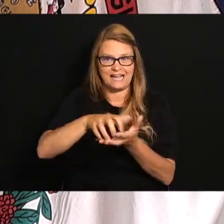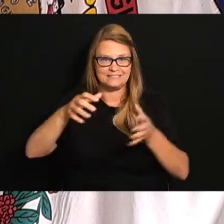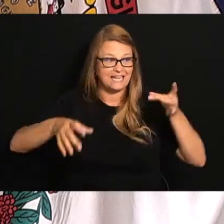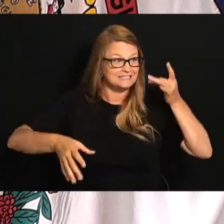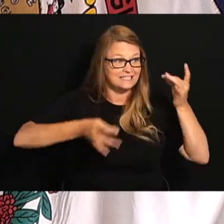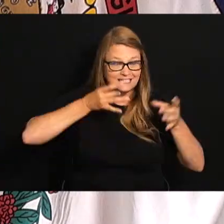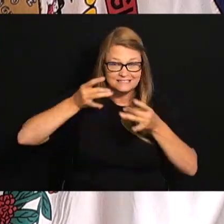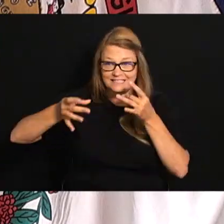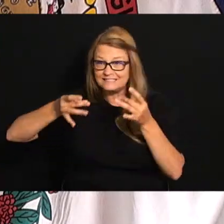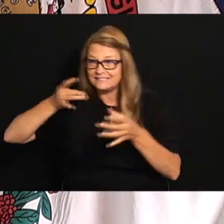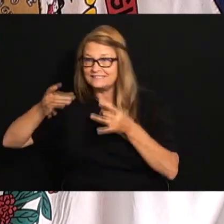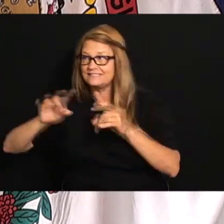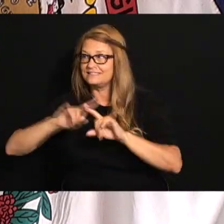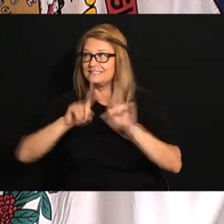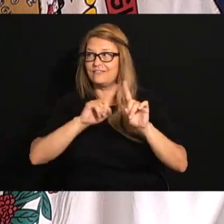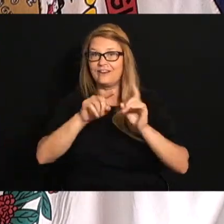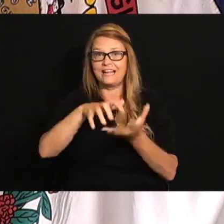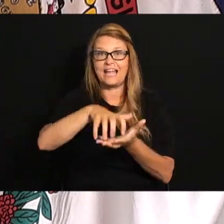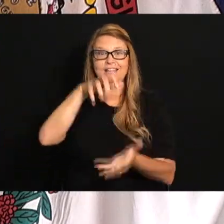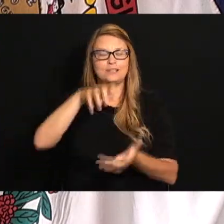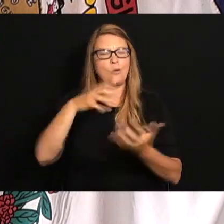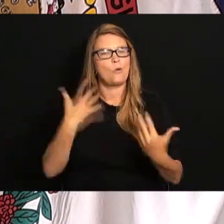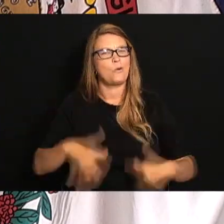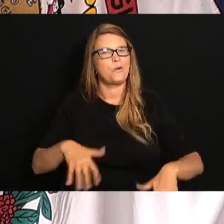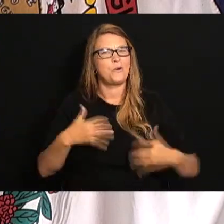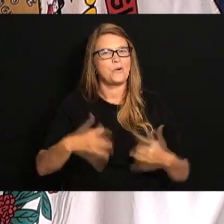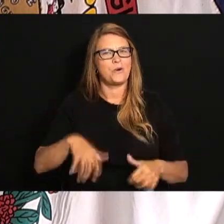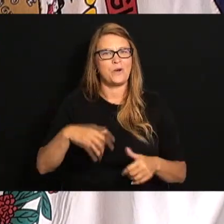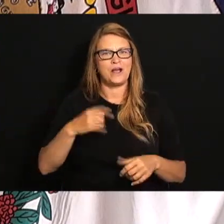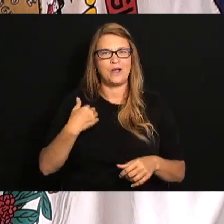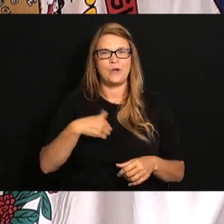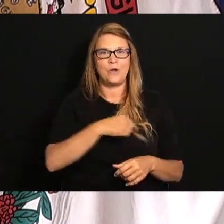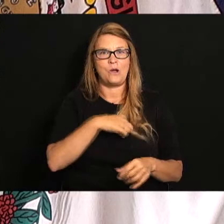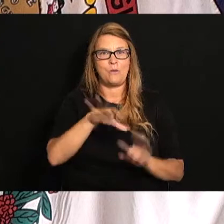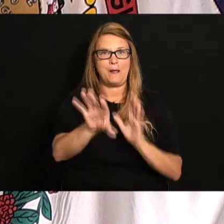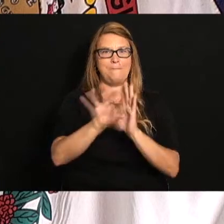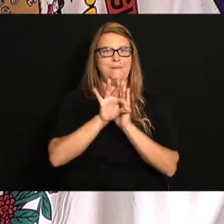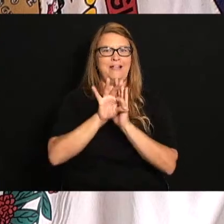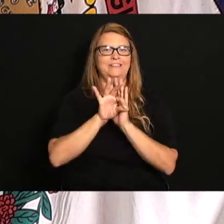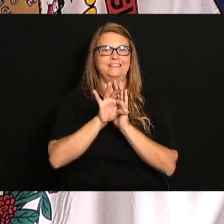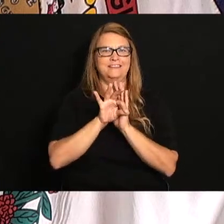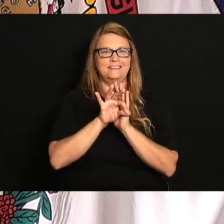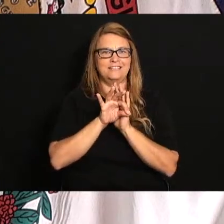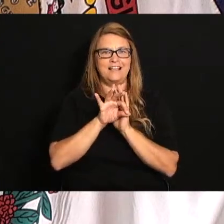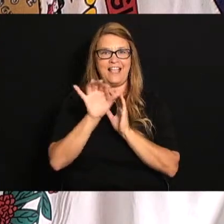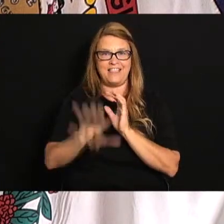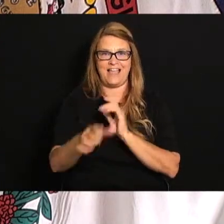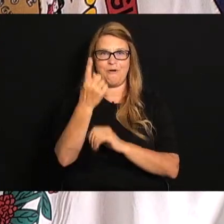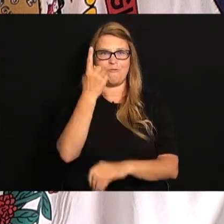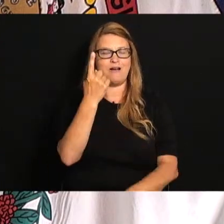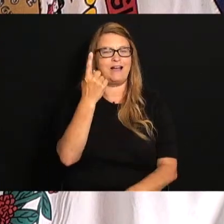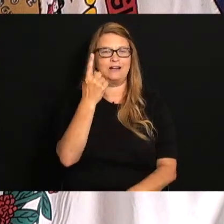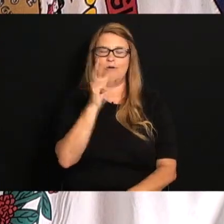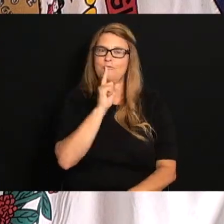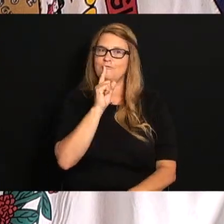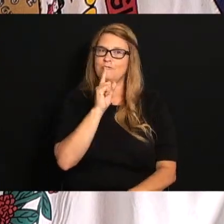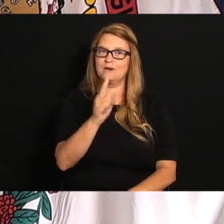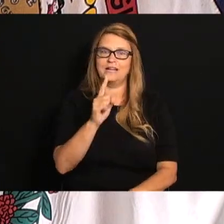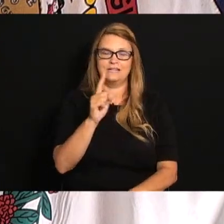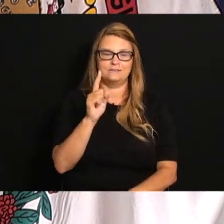was involved in that as well. In the judging, we selected this incredible cake, made